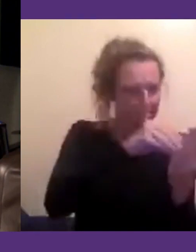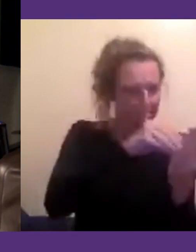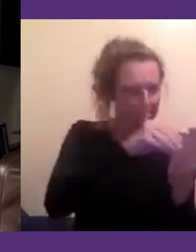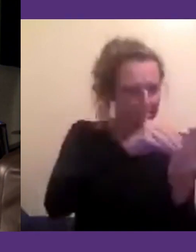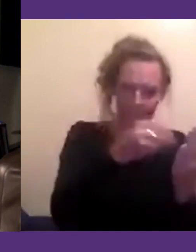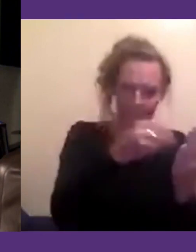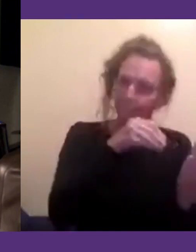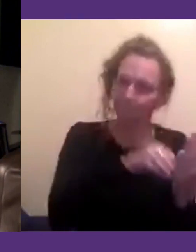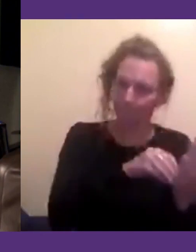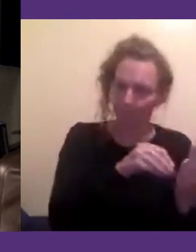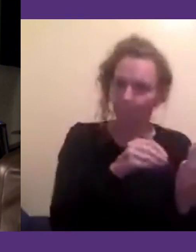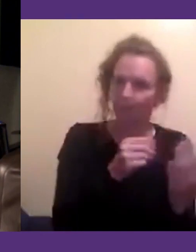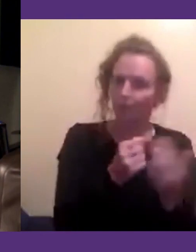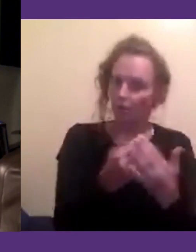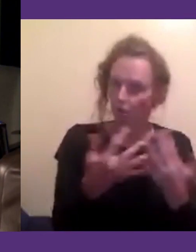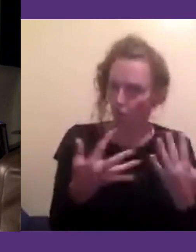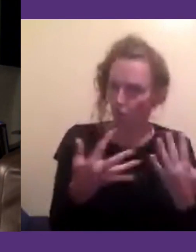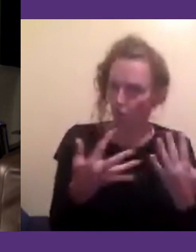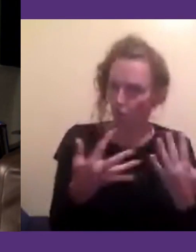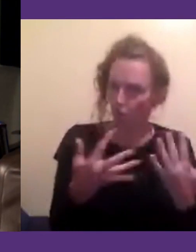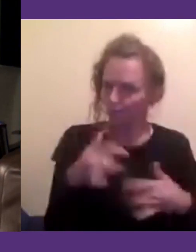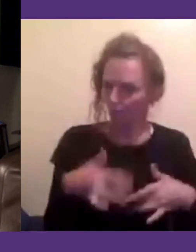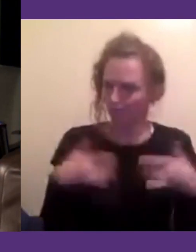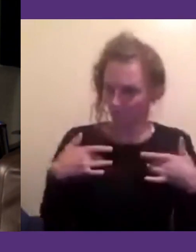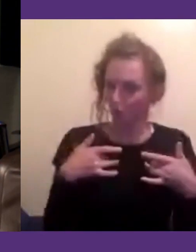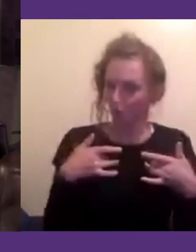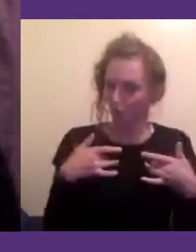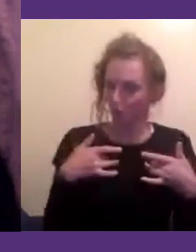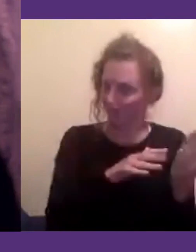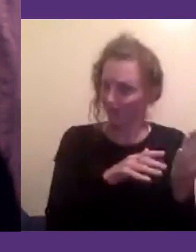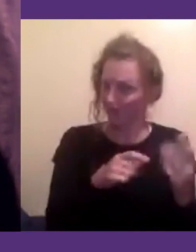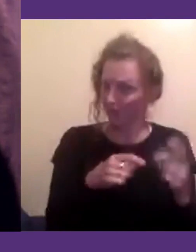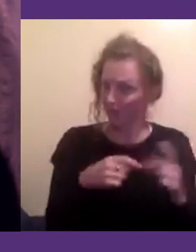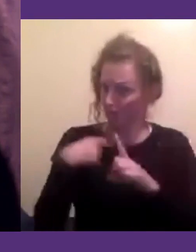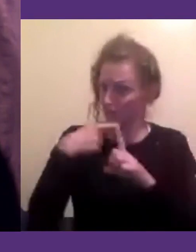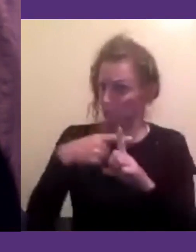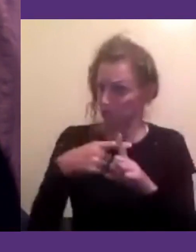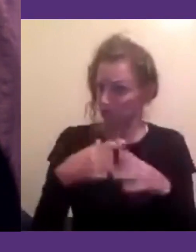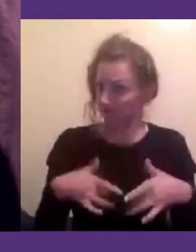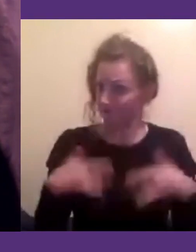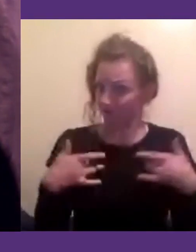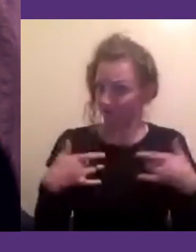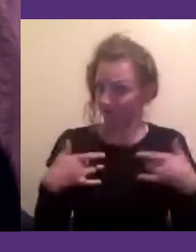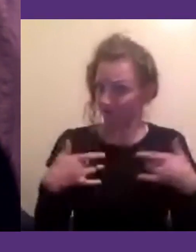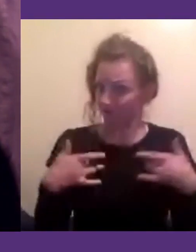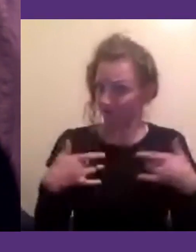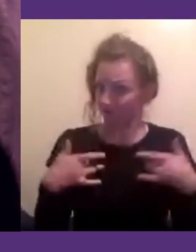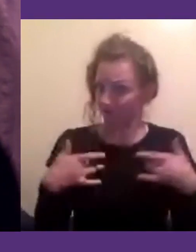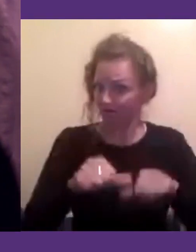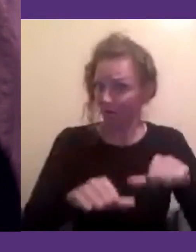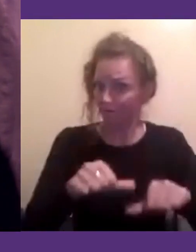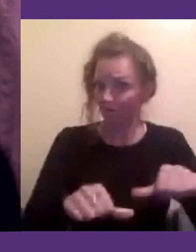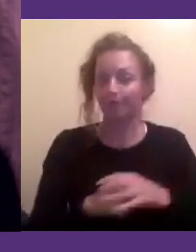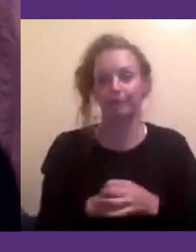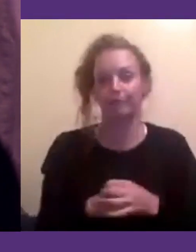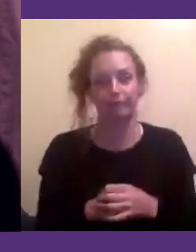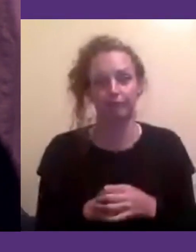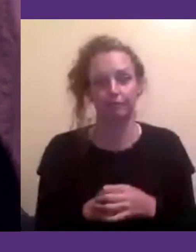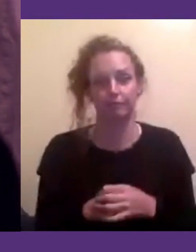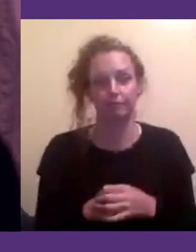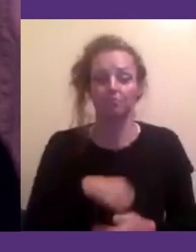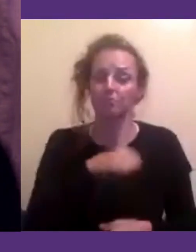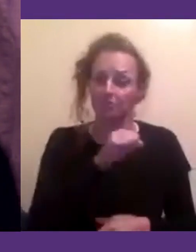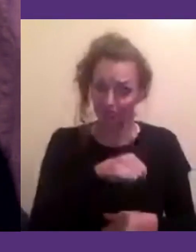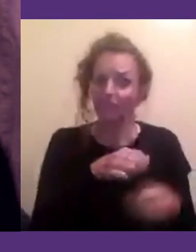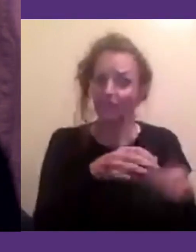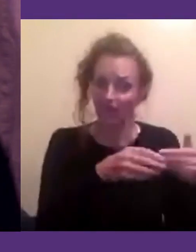that point of view, whether it's Channel 4 or elsewhere, obviously? Yeah, it did. It really talks about, nuanced approaches and intersectional